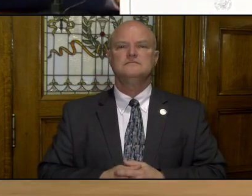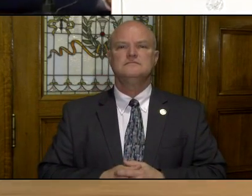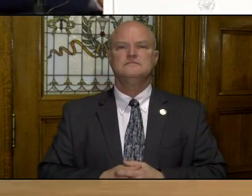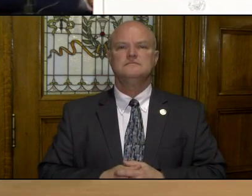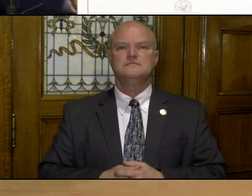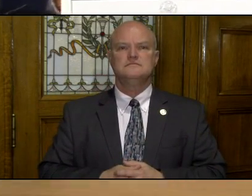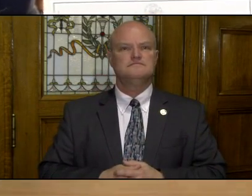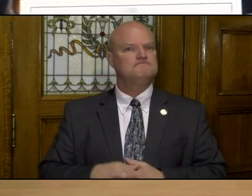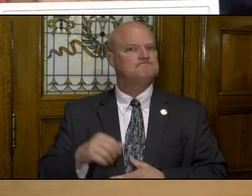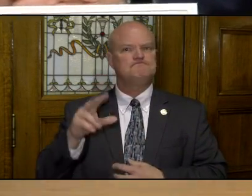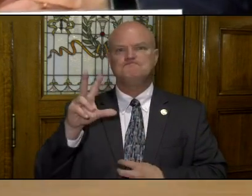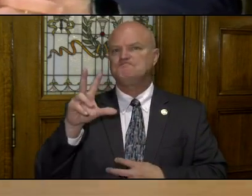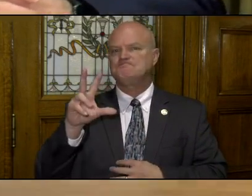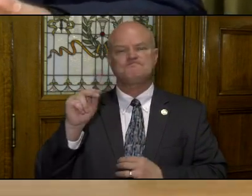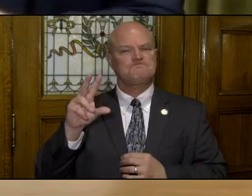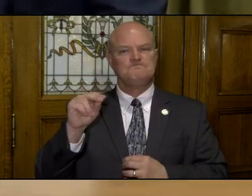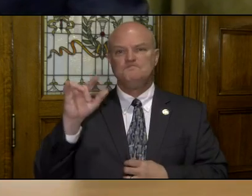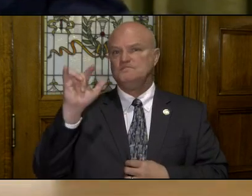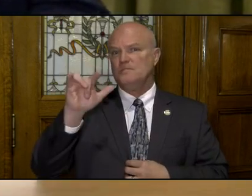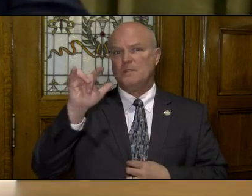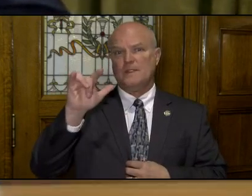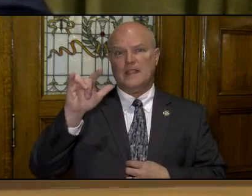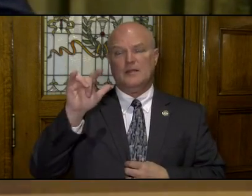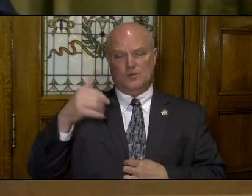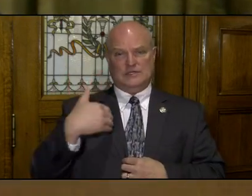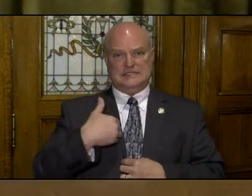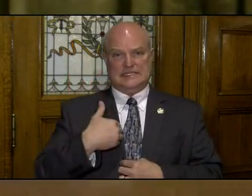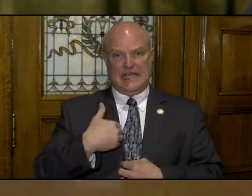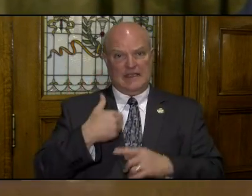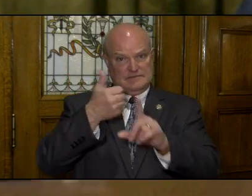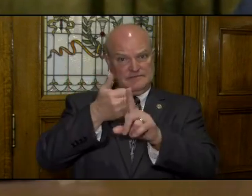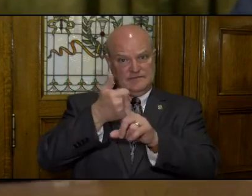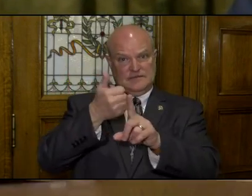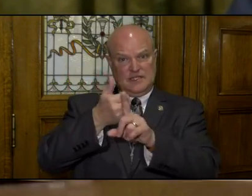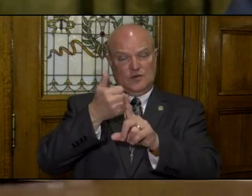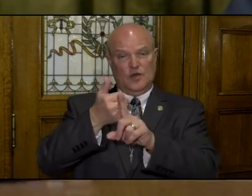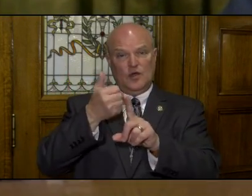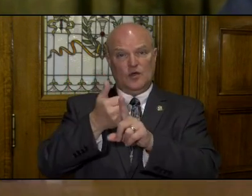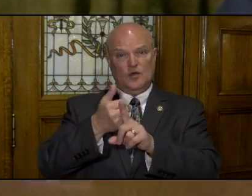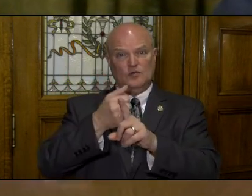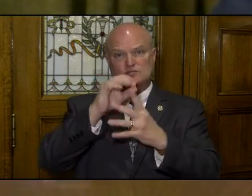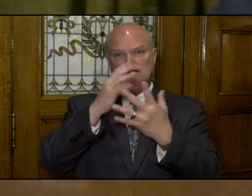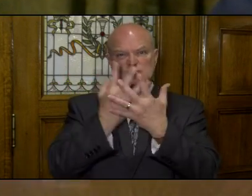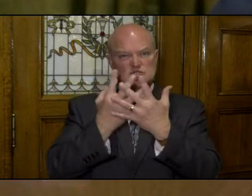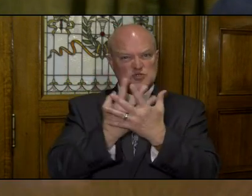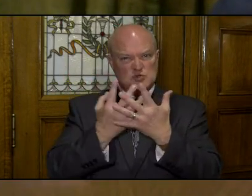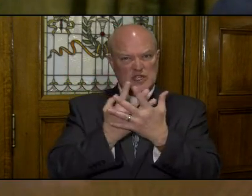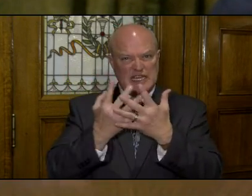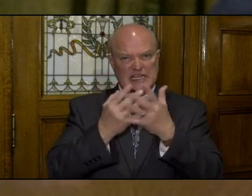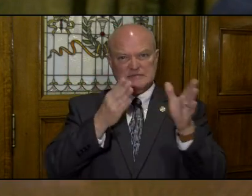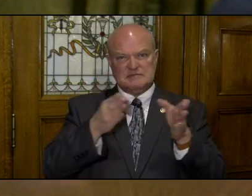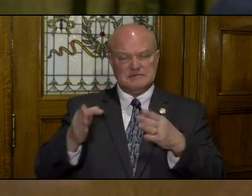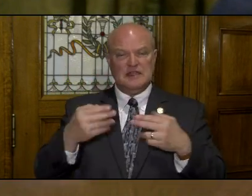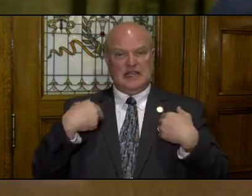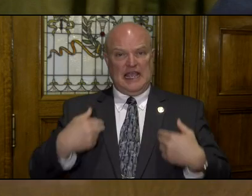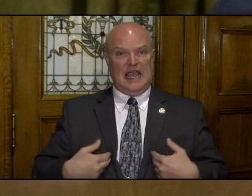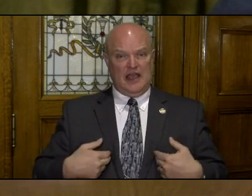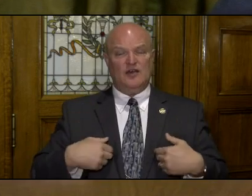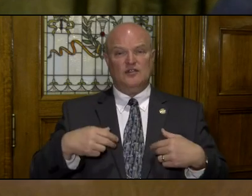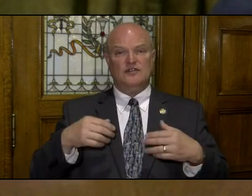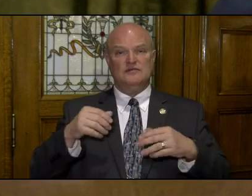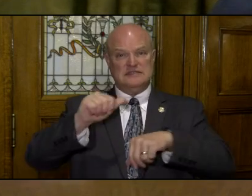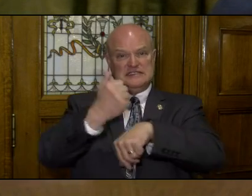in the state? No, of course the airports have their own screening mechanisms and their own health